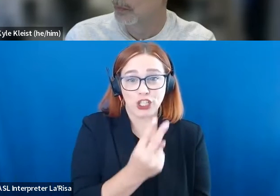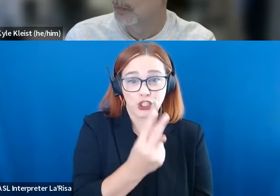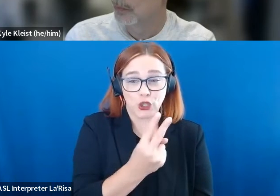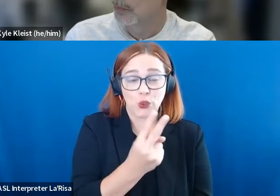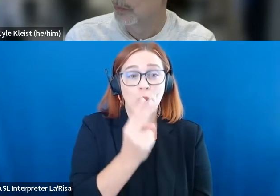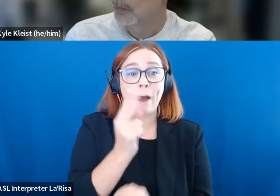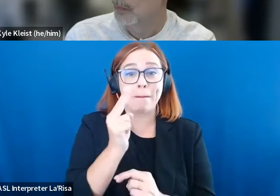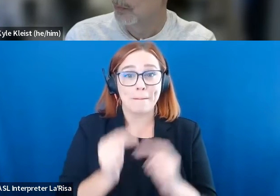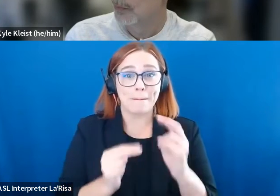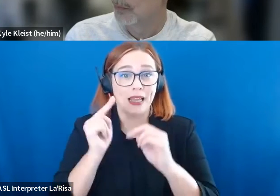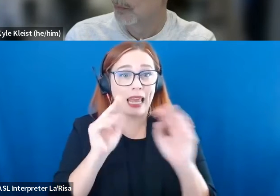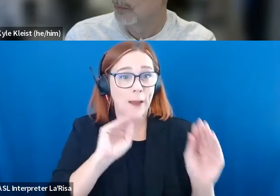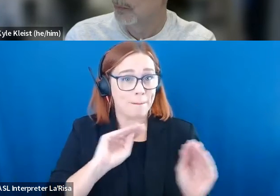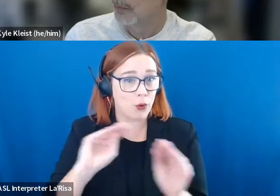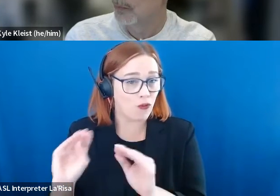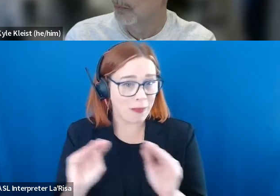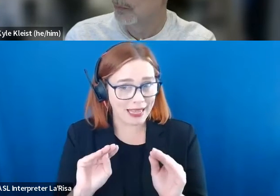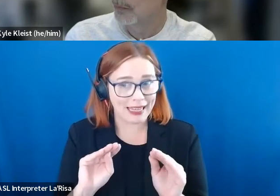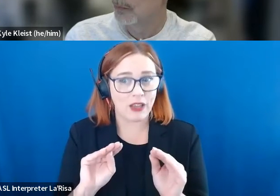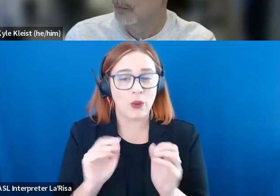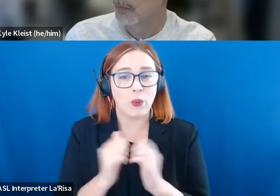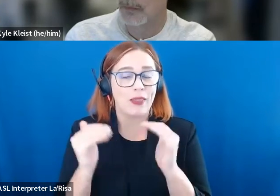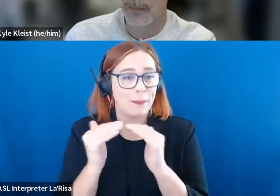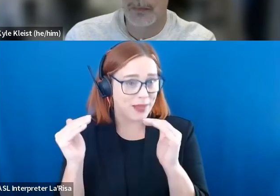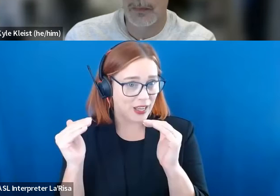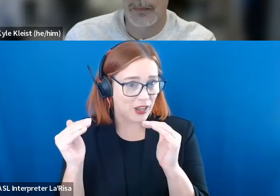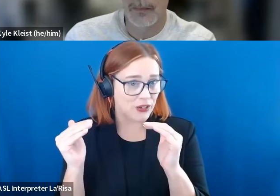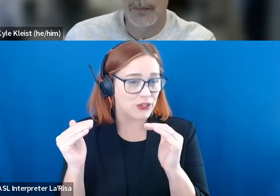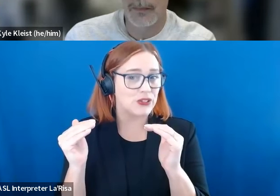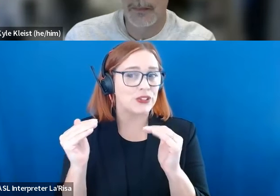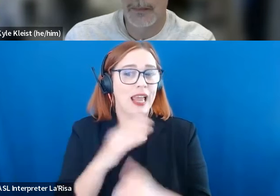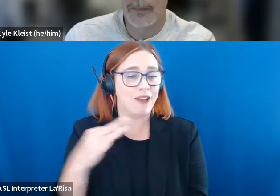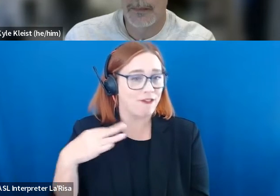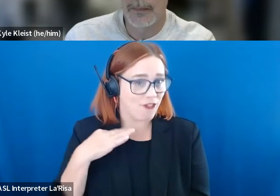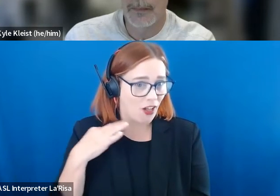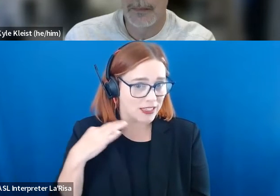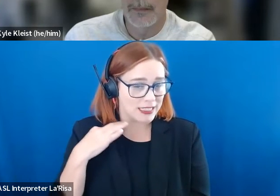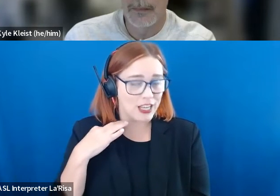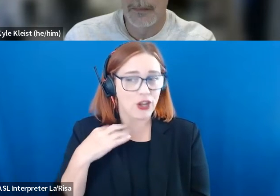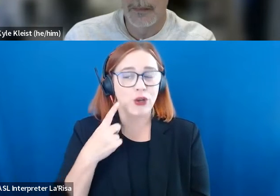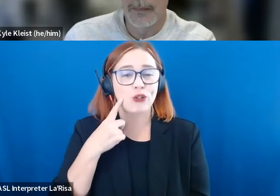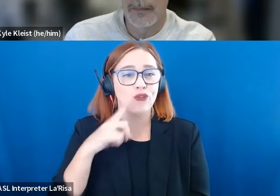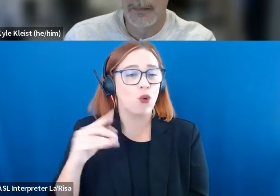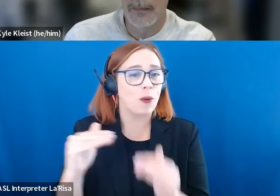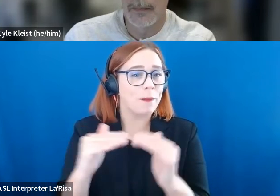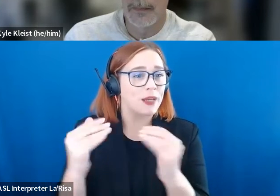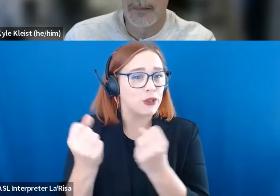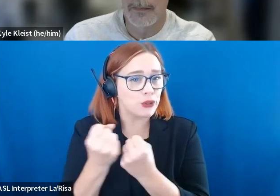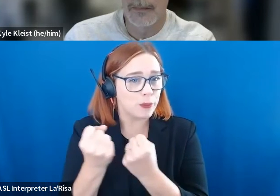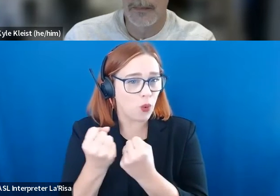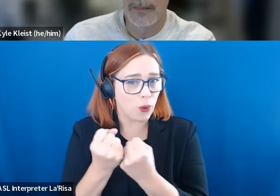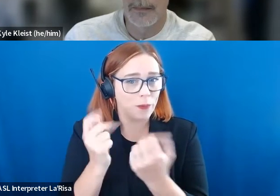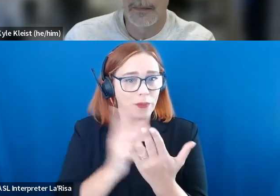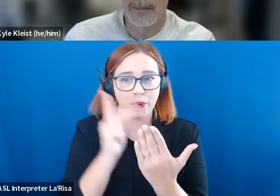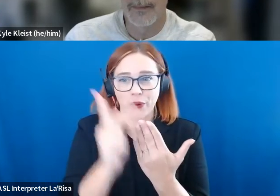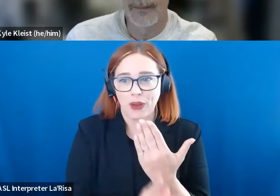volunteers on the nuts and bolts of building a volunteer and peer support program. I want to mention a few housekeeping items before